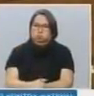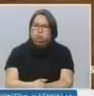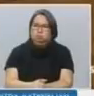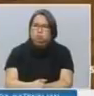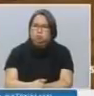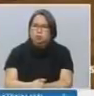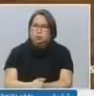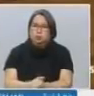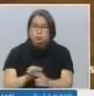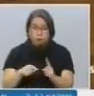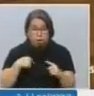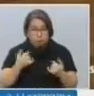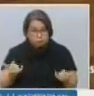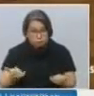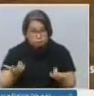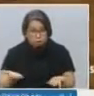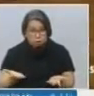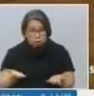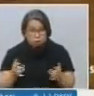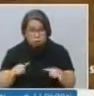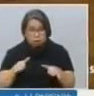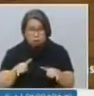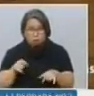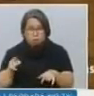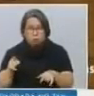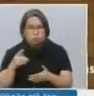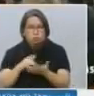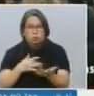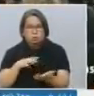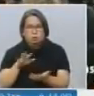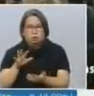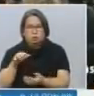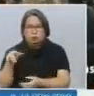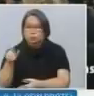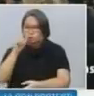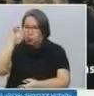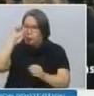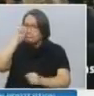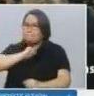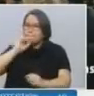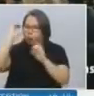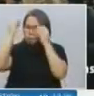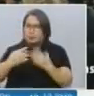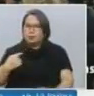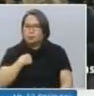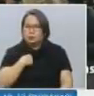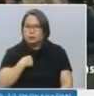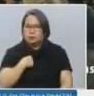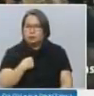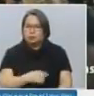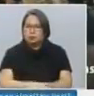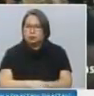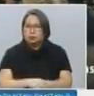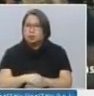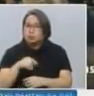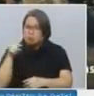but for as long as I'm here, I said, you will just have to contend with me. Expect you to do your